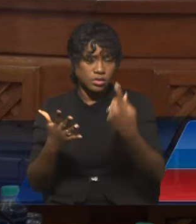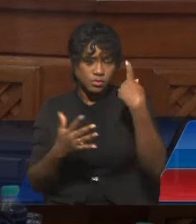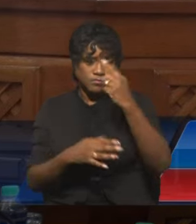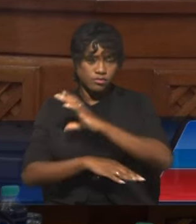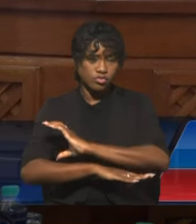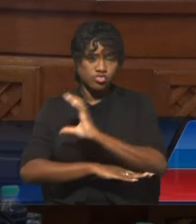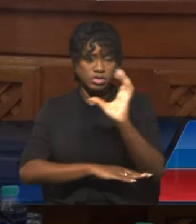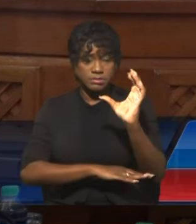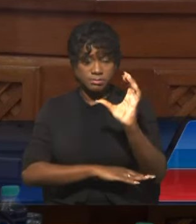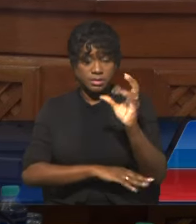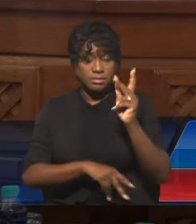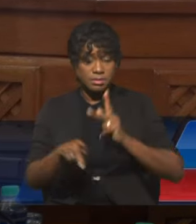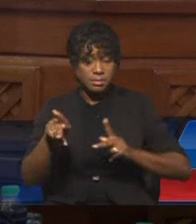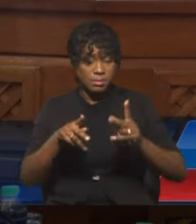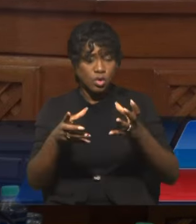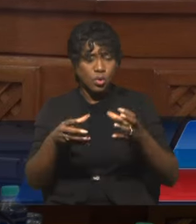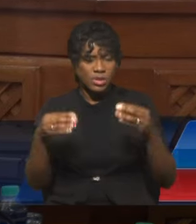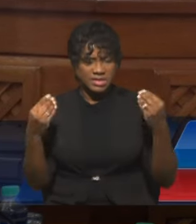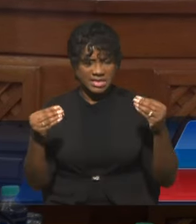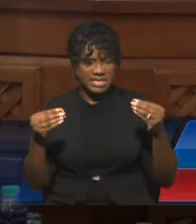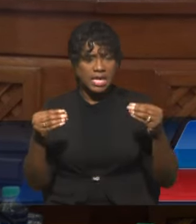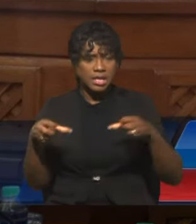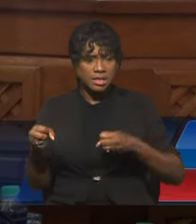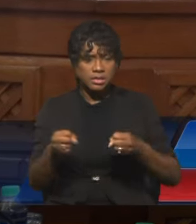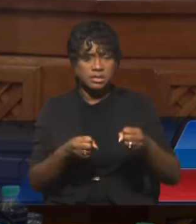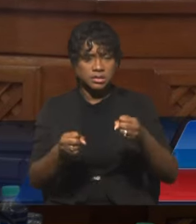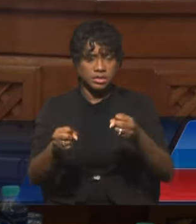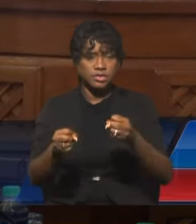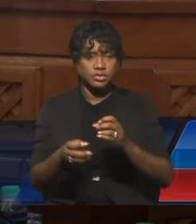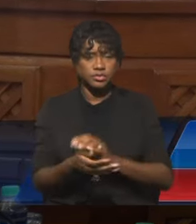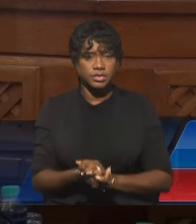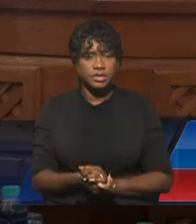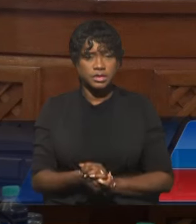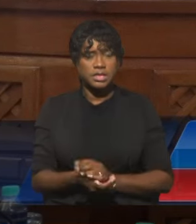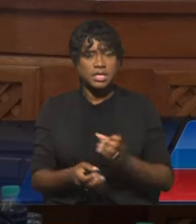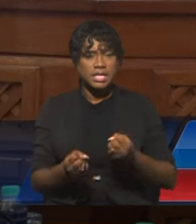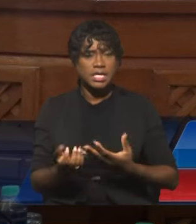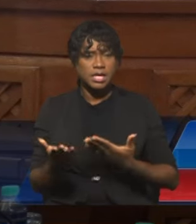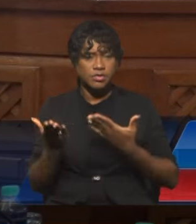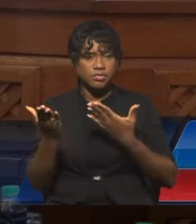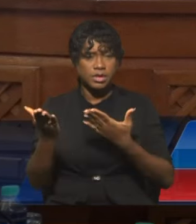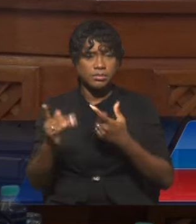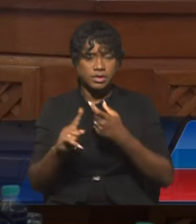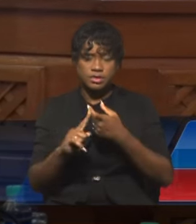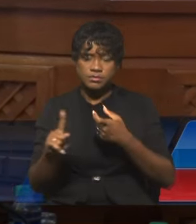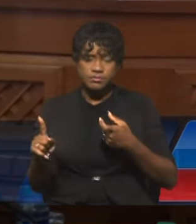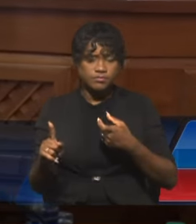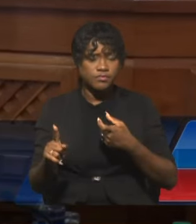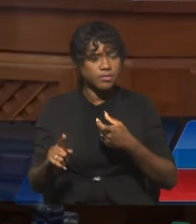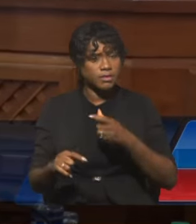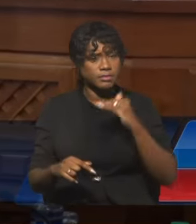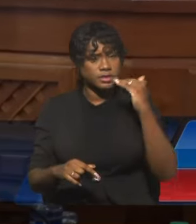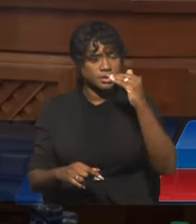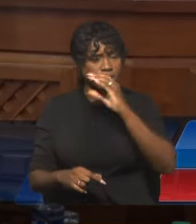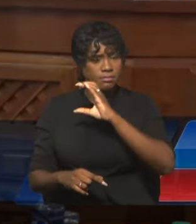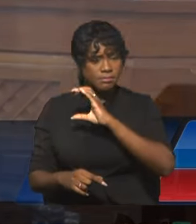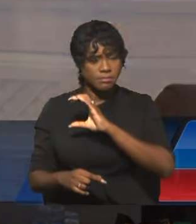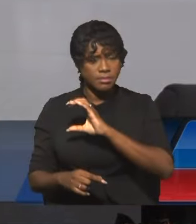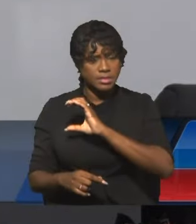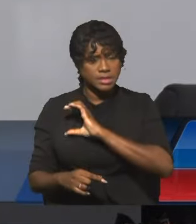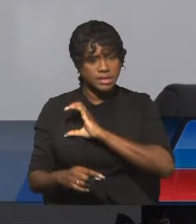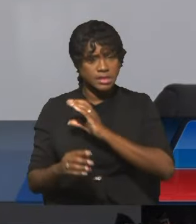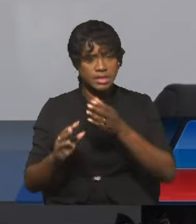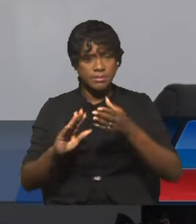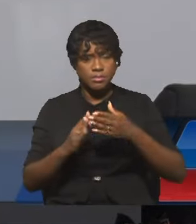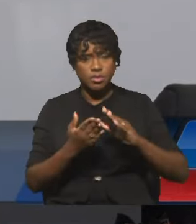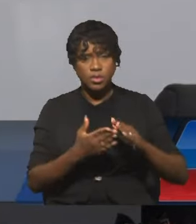season. She said their decision was informed based on recommendations by Superintendent Glenn Charles of the City Police